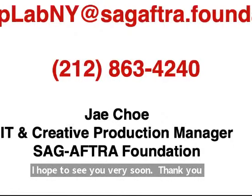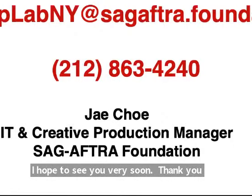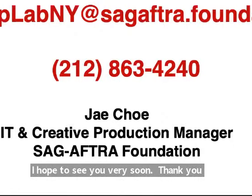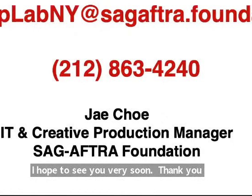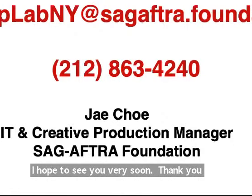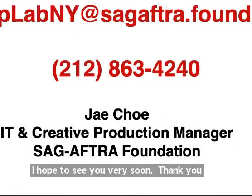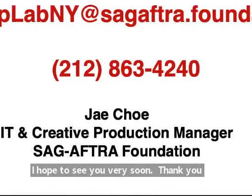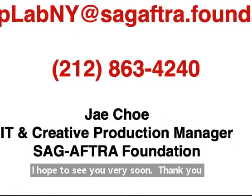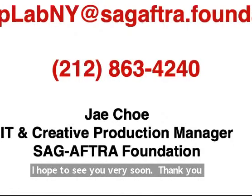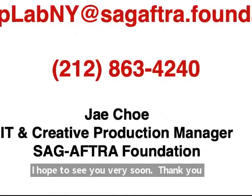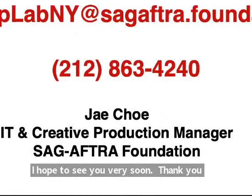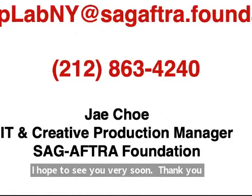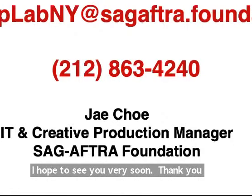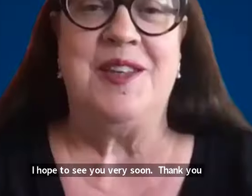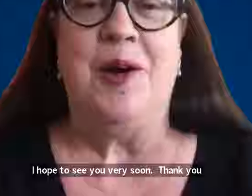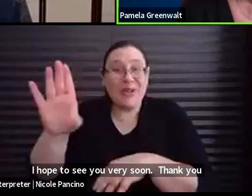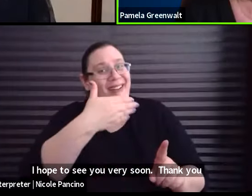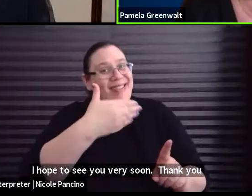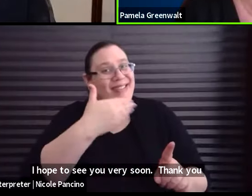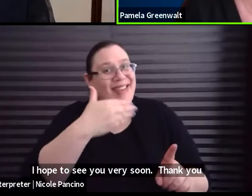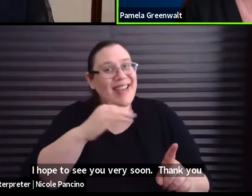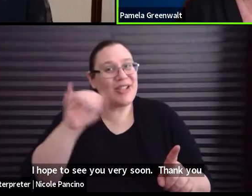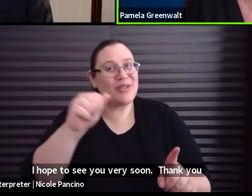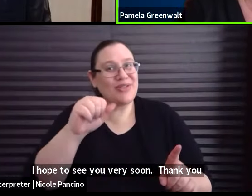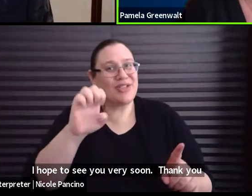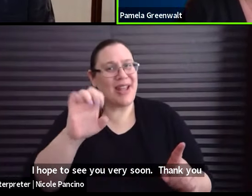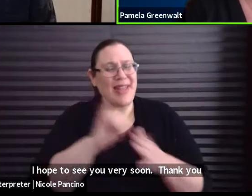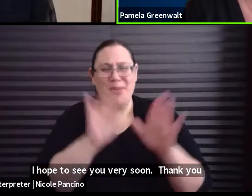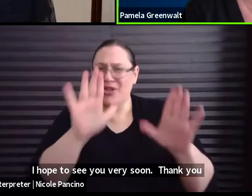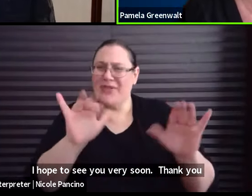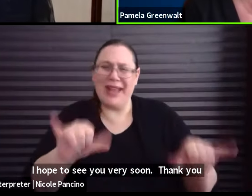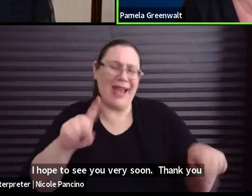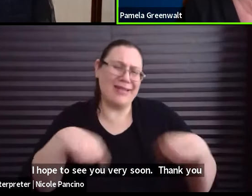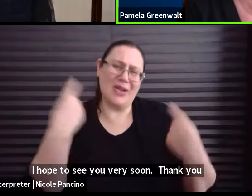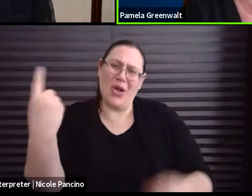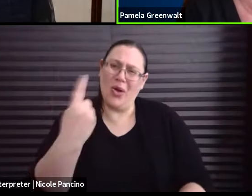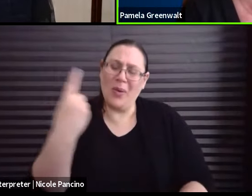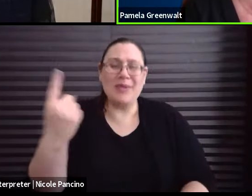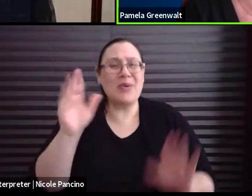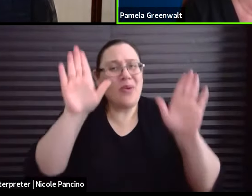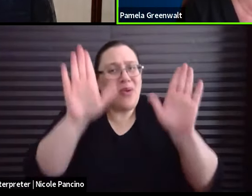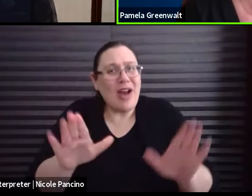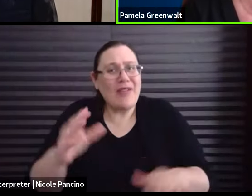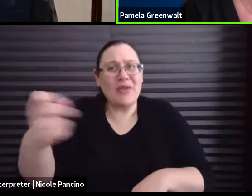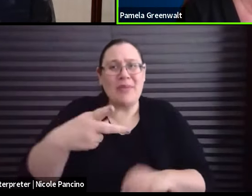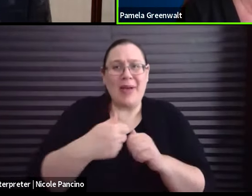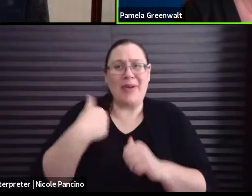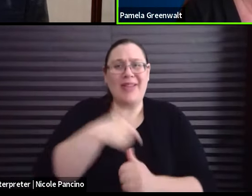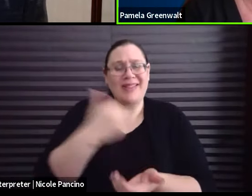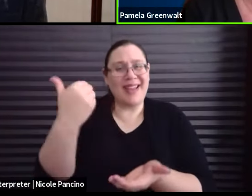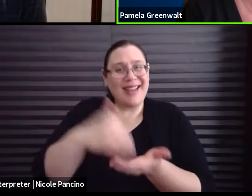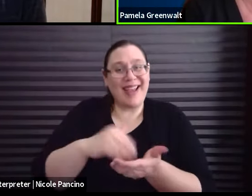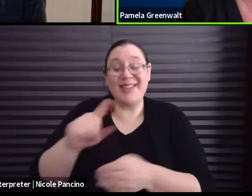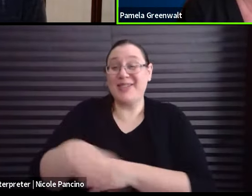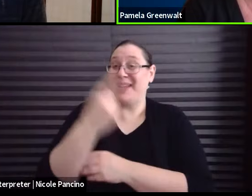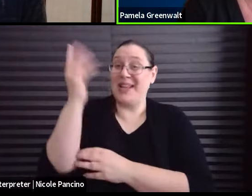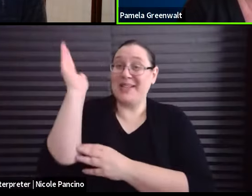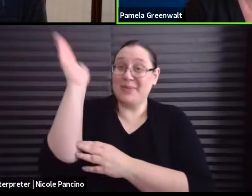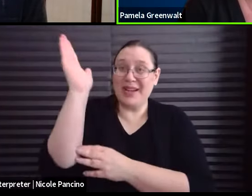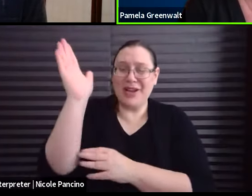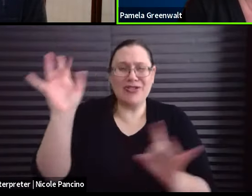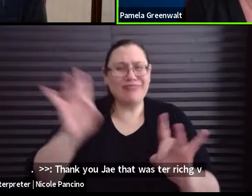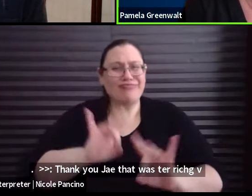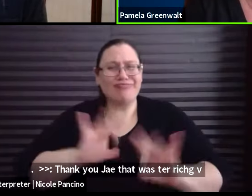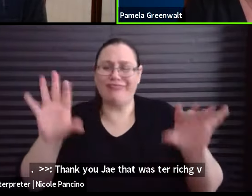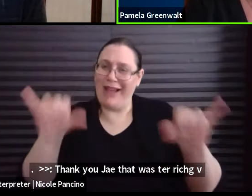Thank you, Jay. That was terrific, as always. Wonderful to have you back with us. And today's presentation was stellar, as